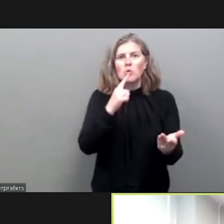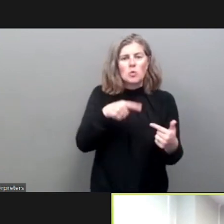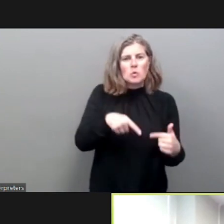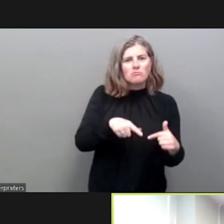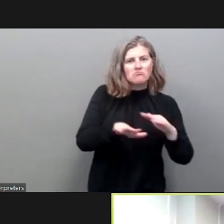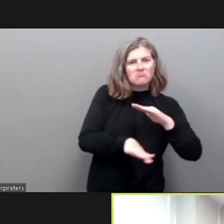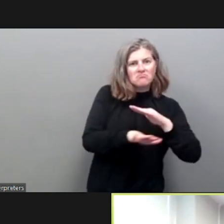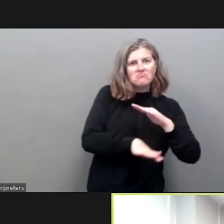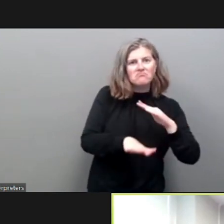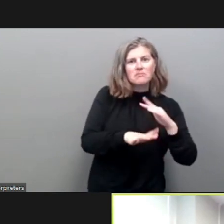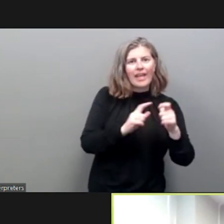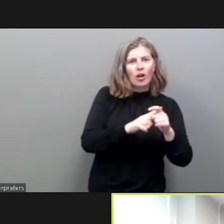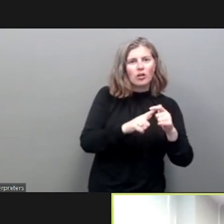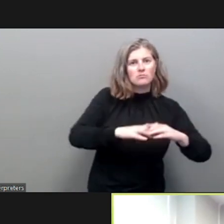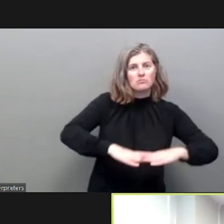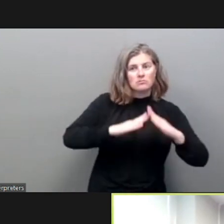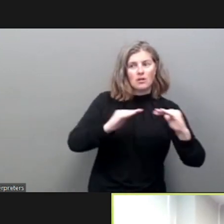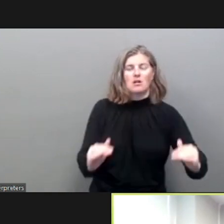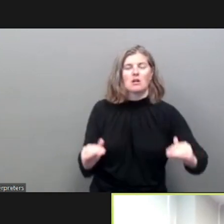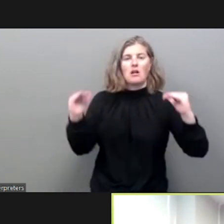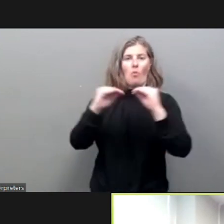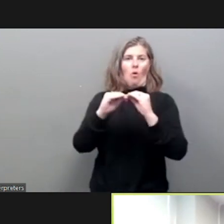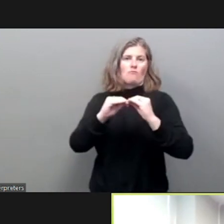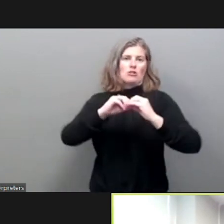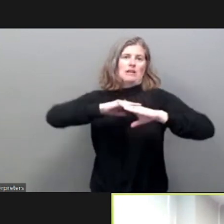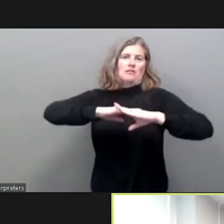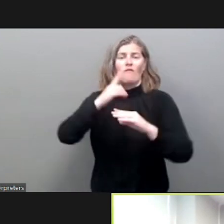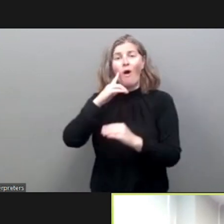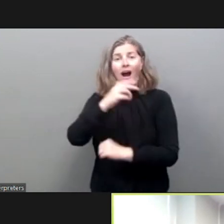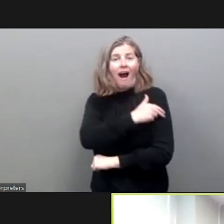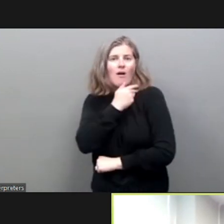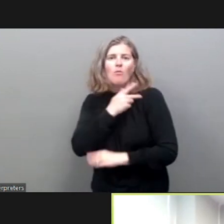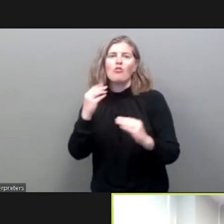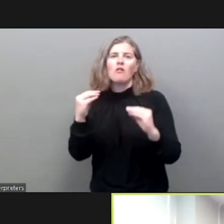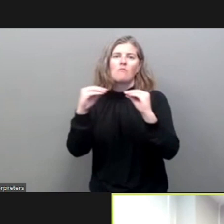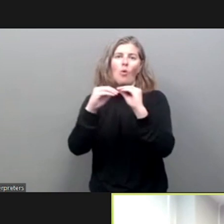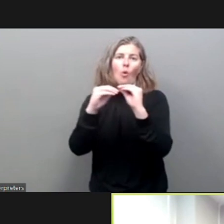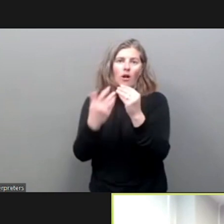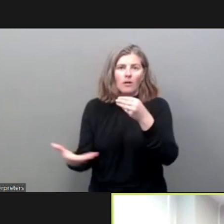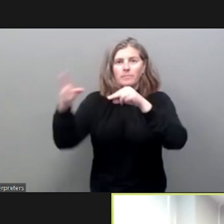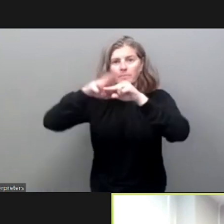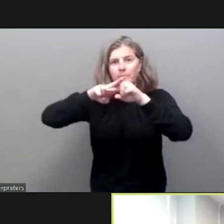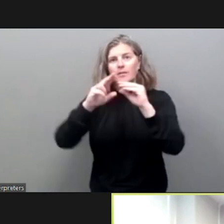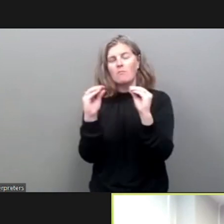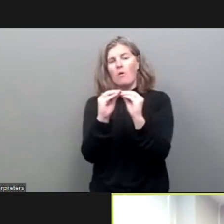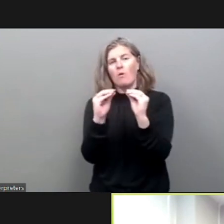and they can be protected. So for a hospital, it's going to provide them a lot more